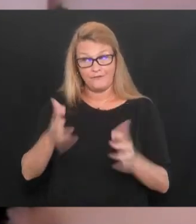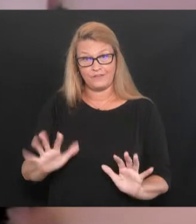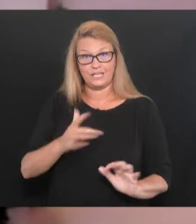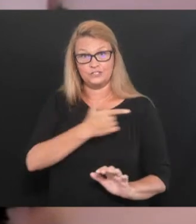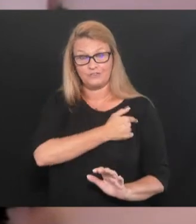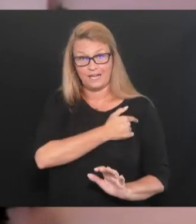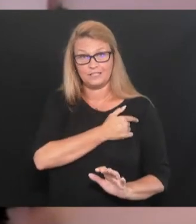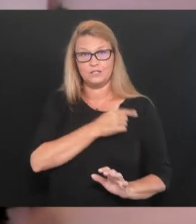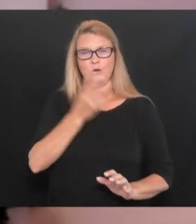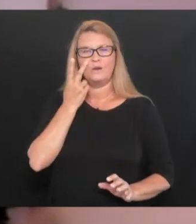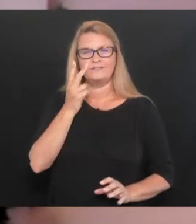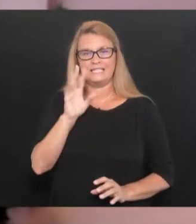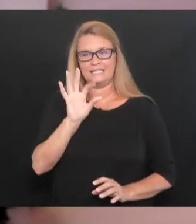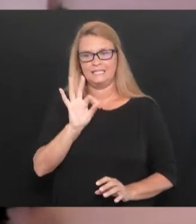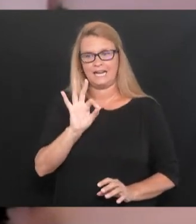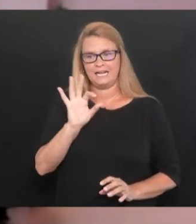that